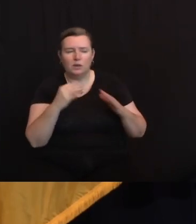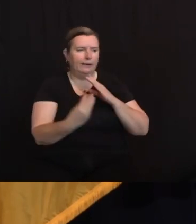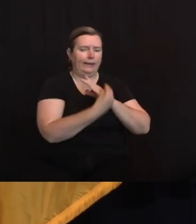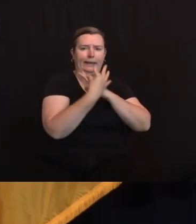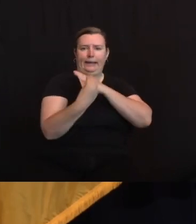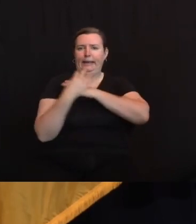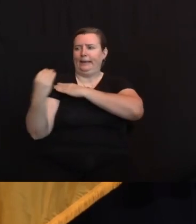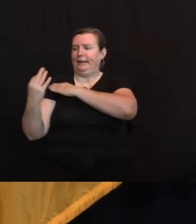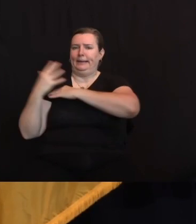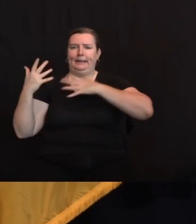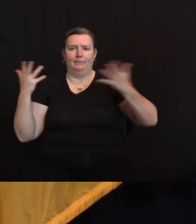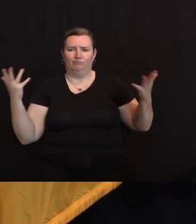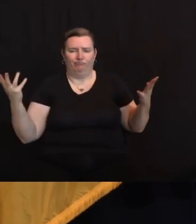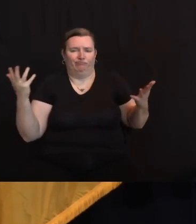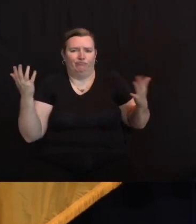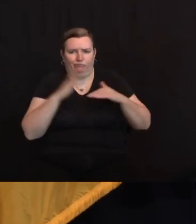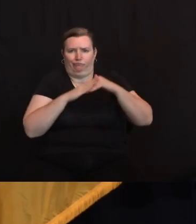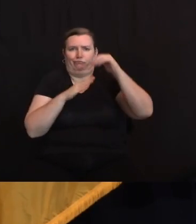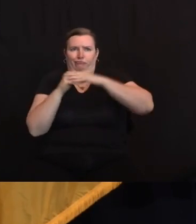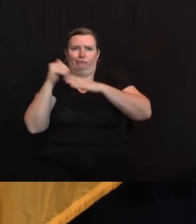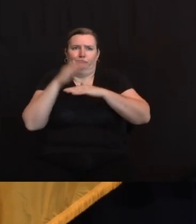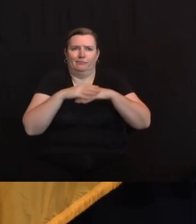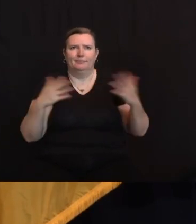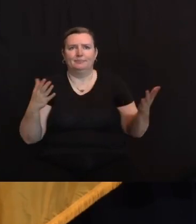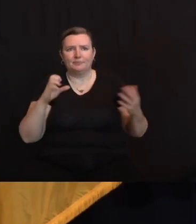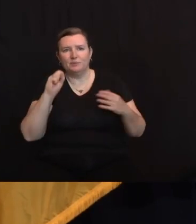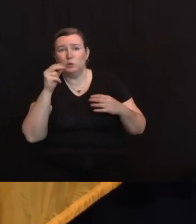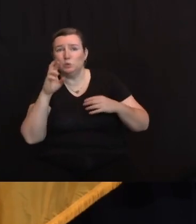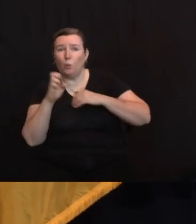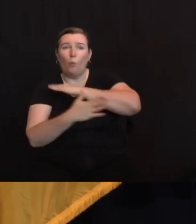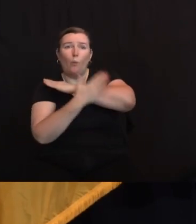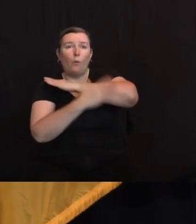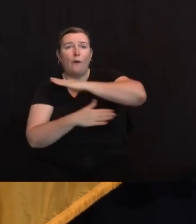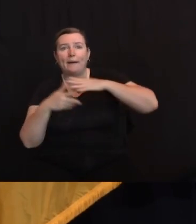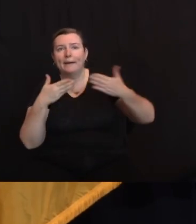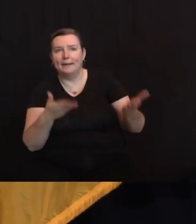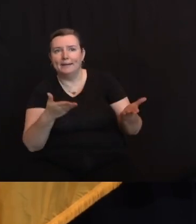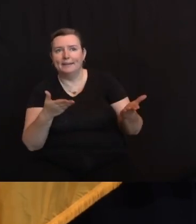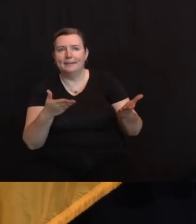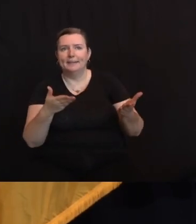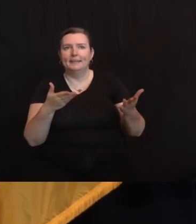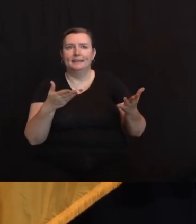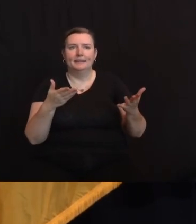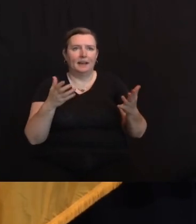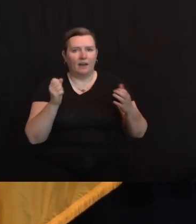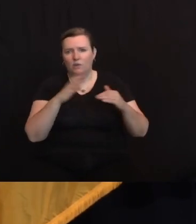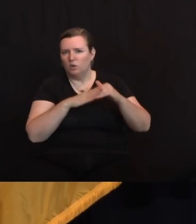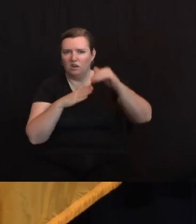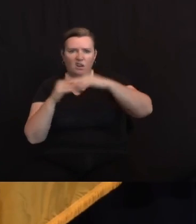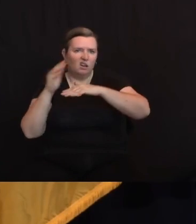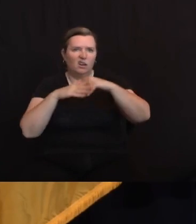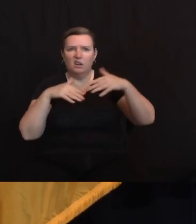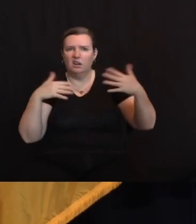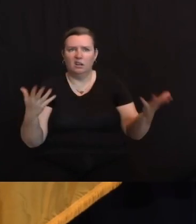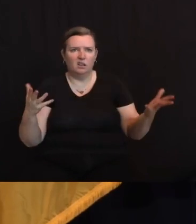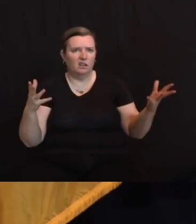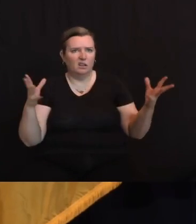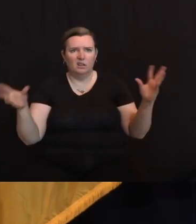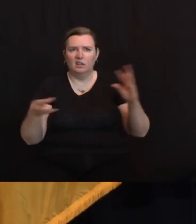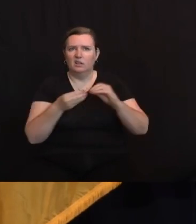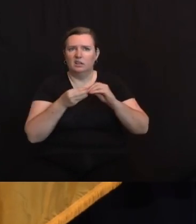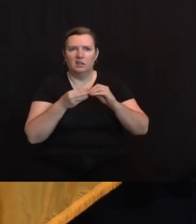You've got George Floyd's killing and all that has gone with that. That's almost an unprecedented combination